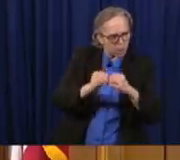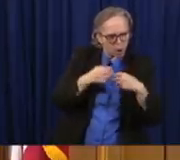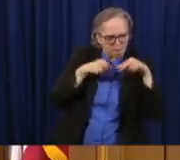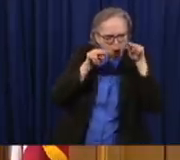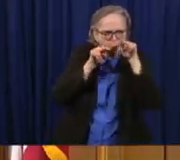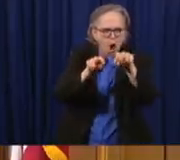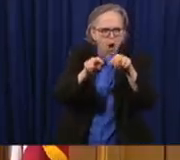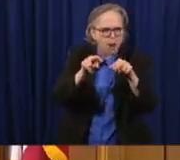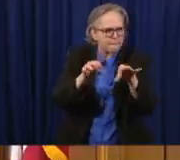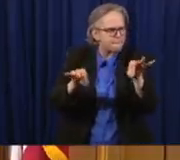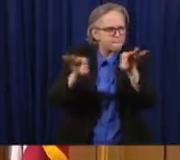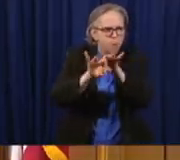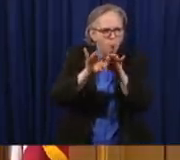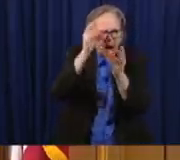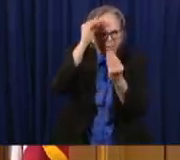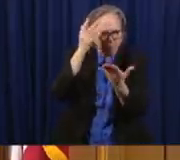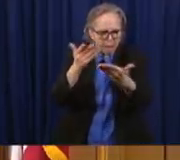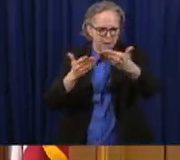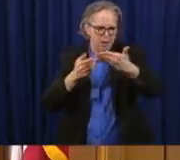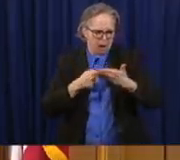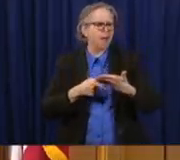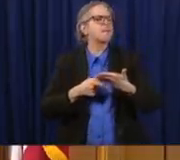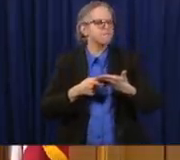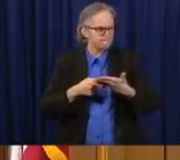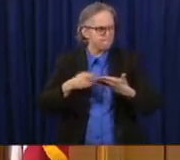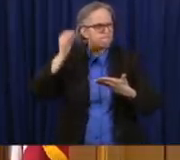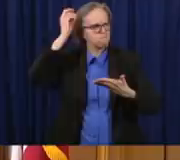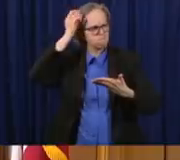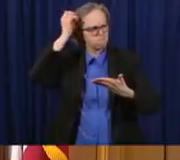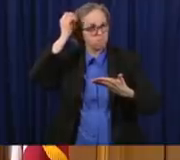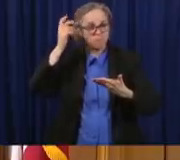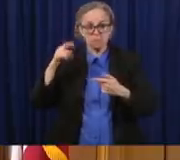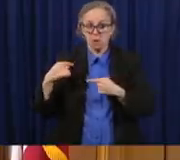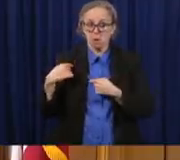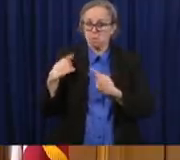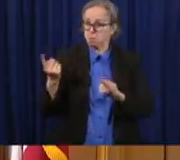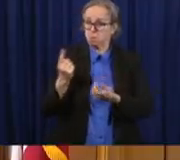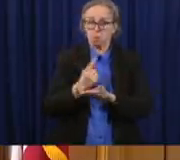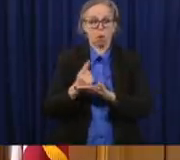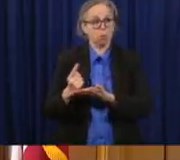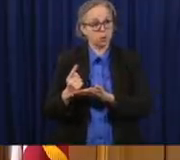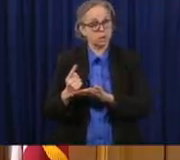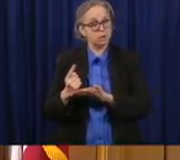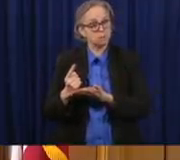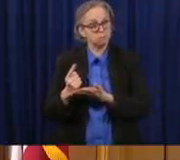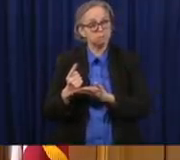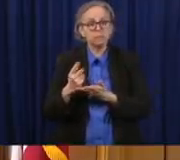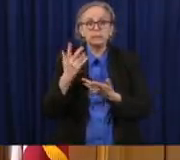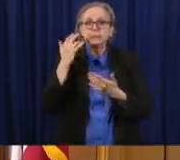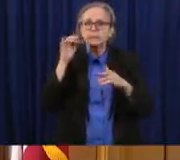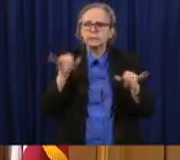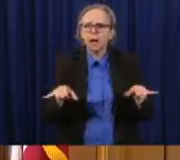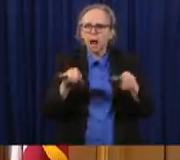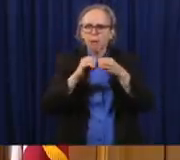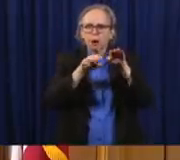clear, at least for a week, we've been relatively flat.